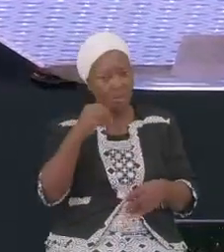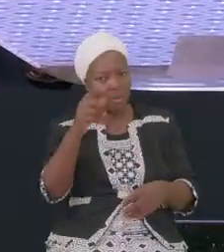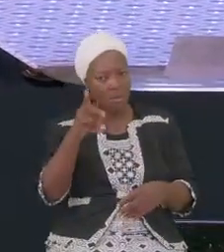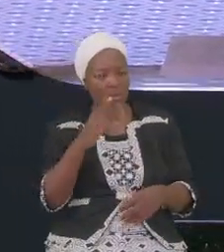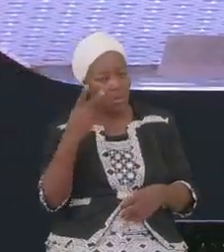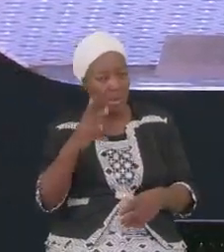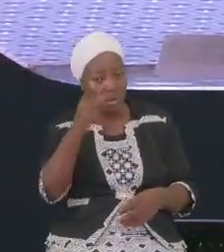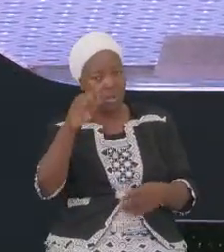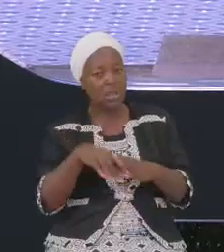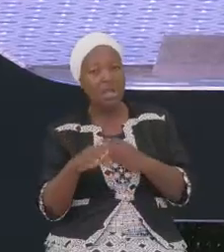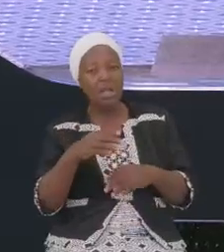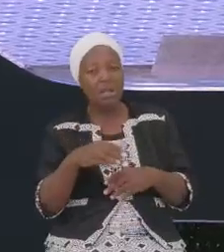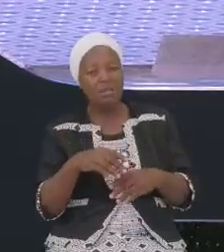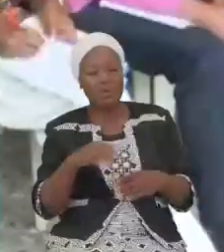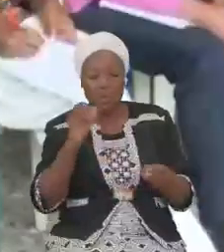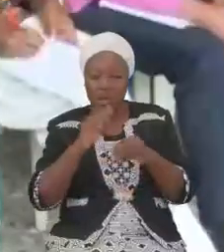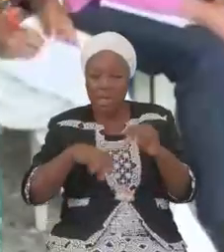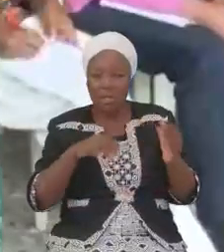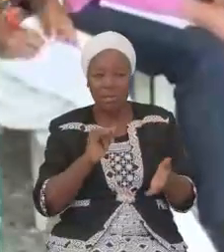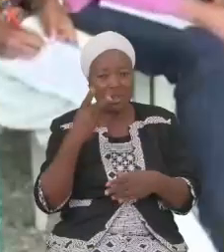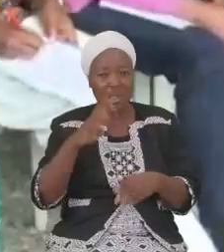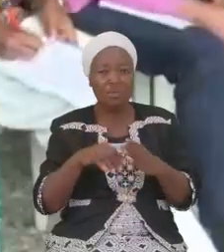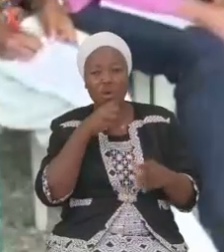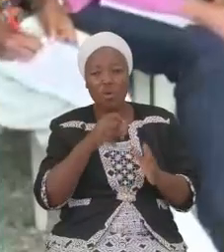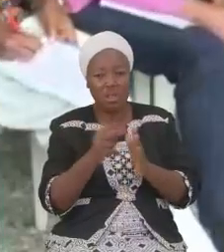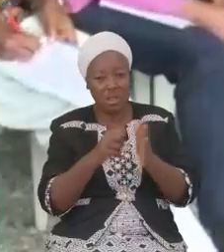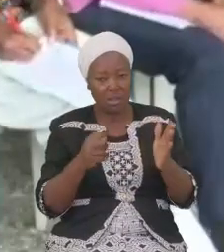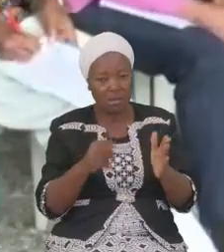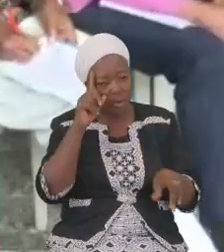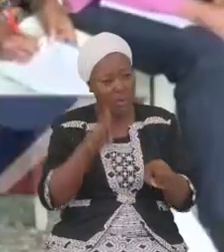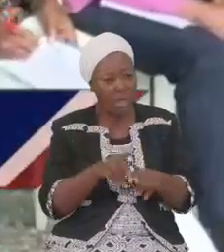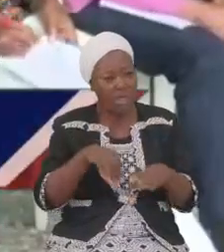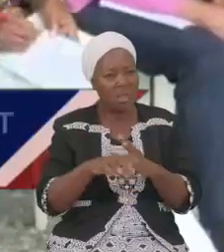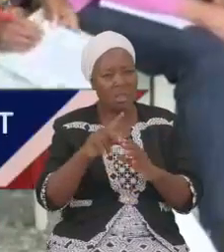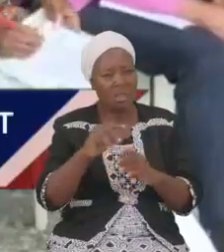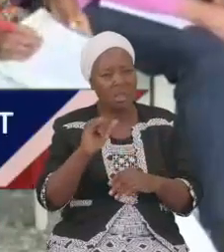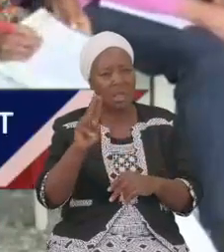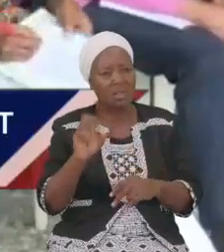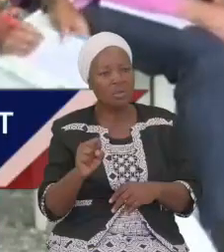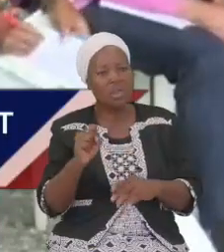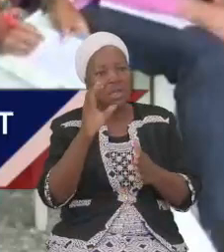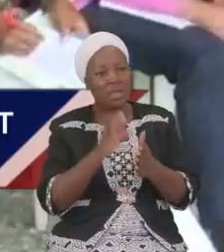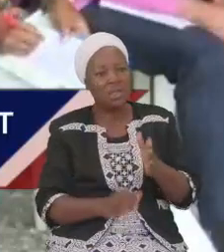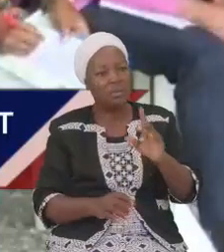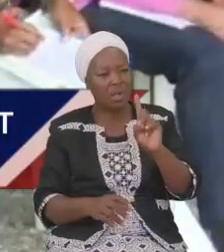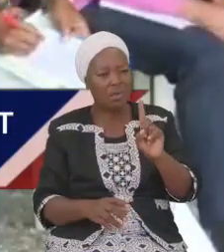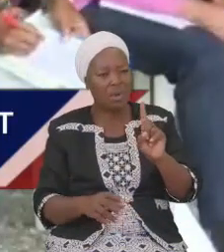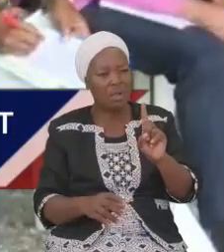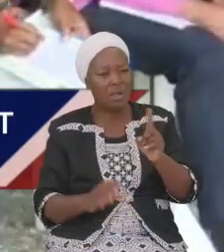Titus chapter 1. I'm reading from verse 2. In Titus chapter 1, and we're